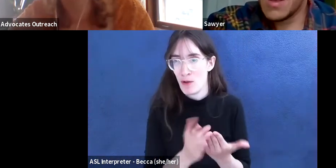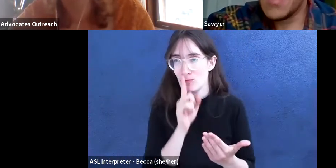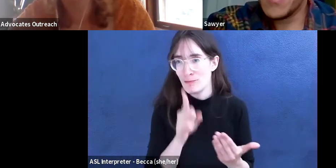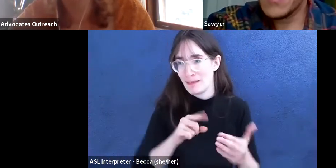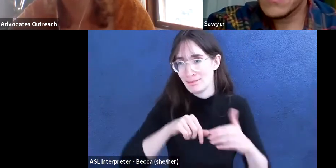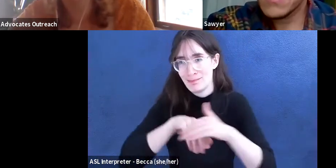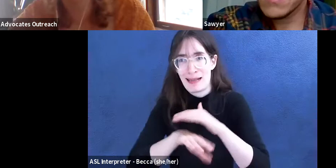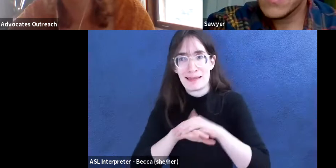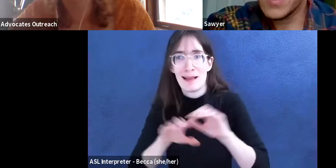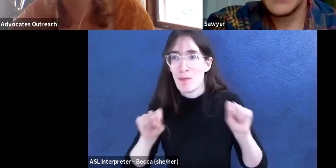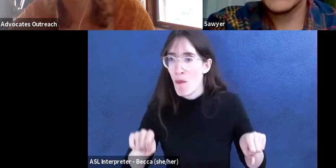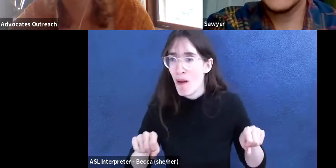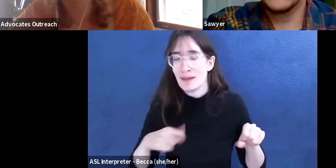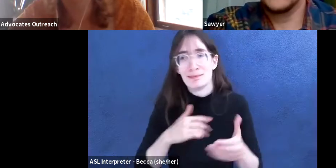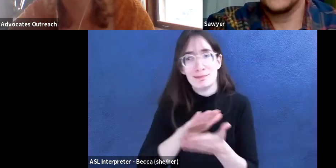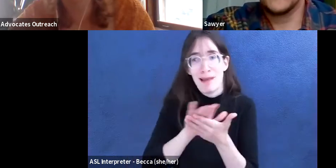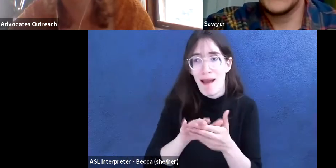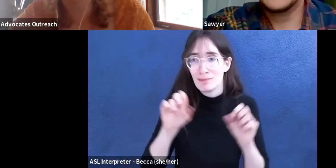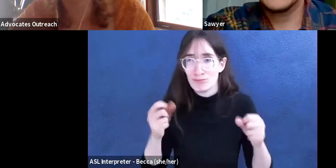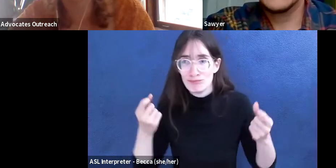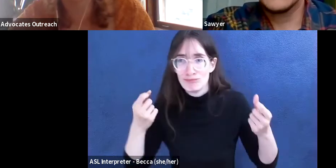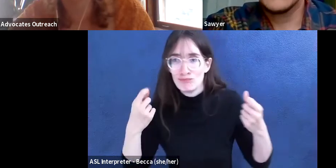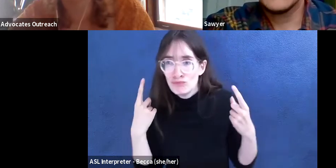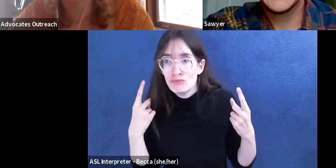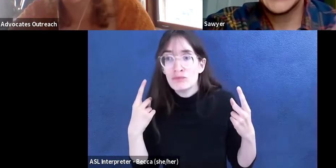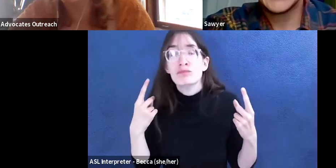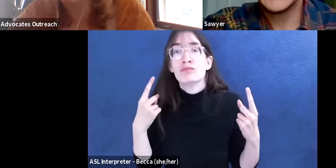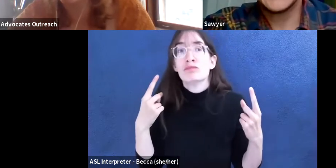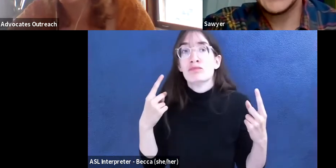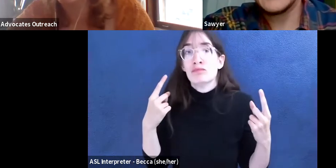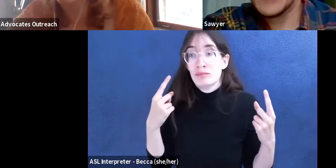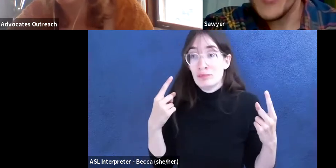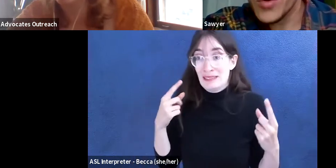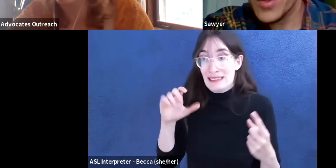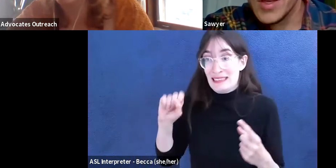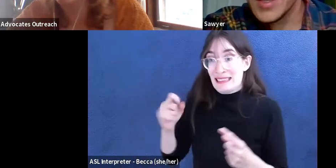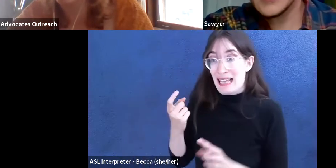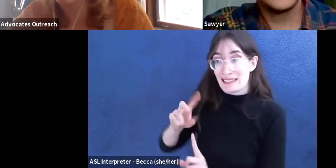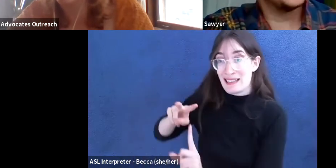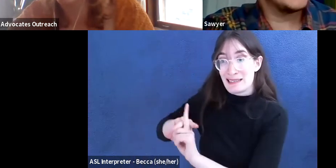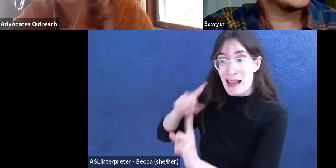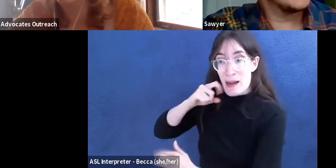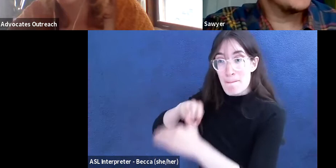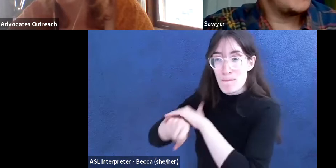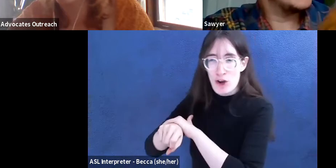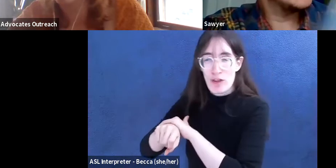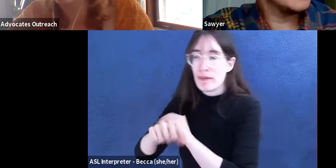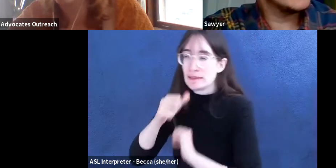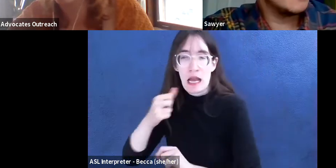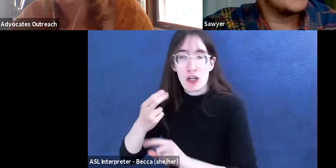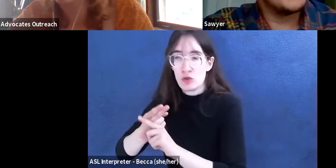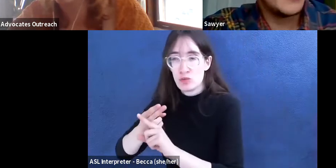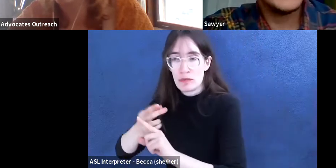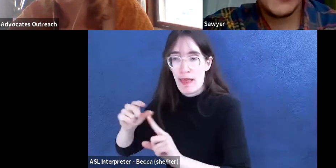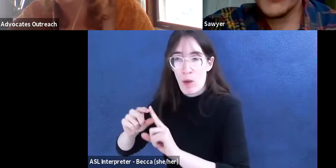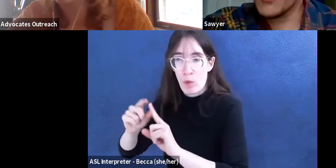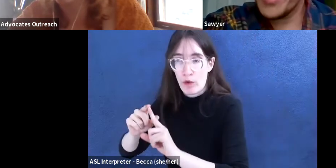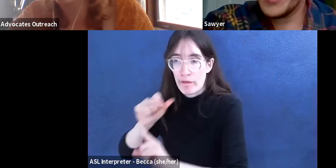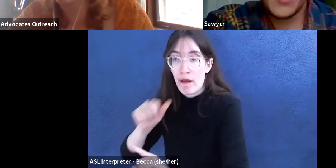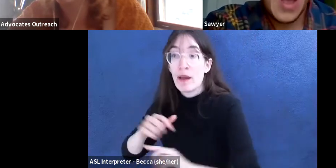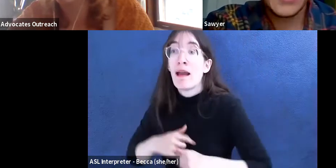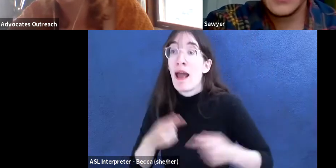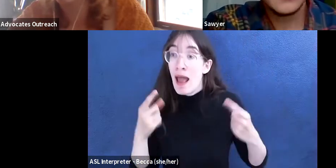went all the way through those talking points there, but I want to see if there are more like questions or comments